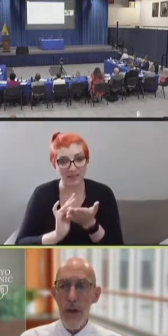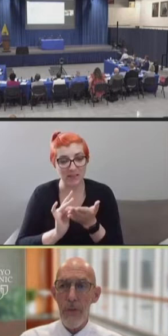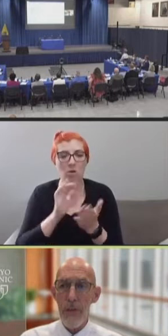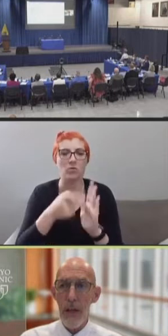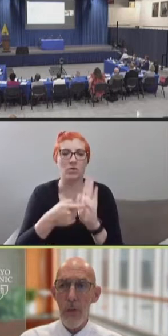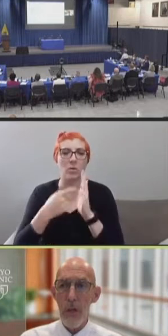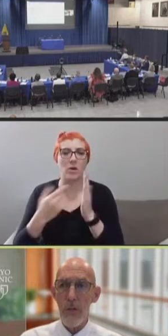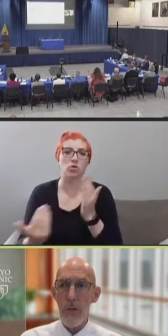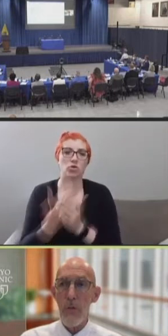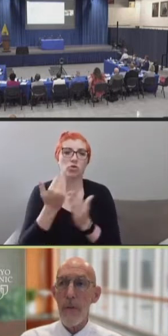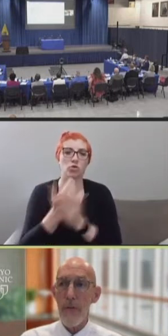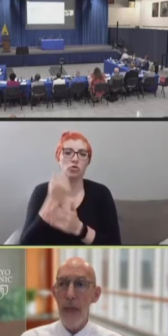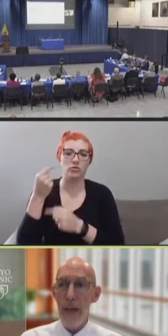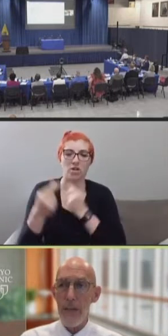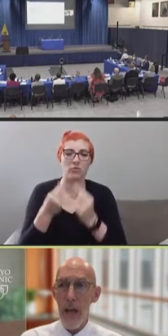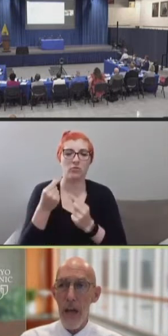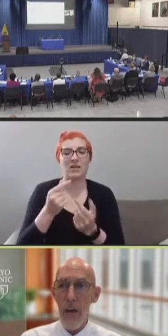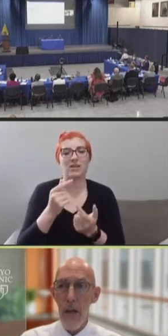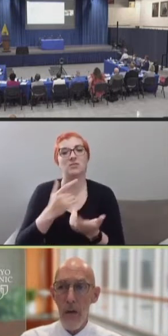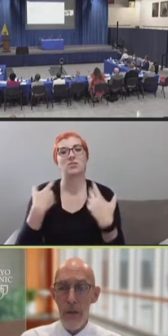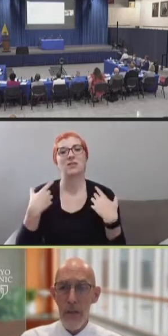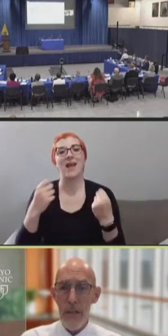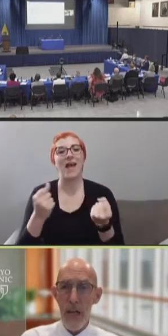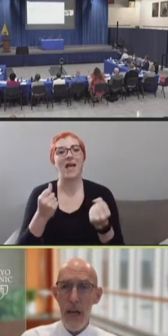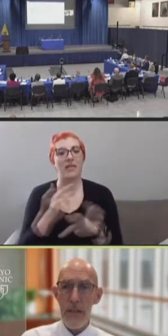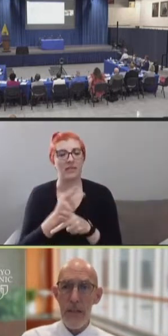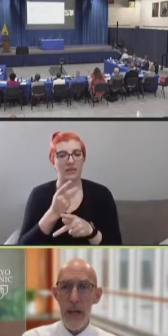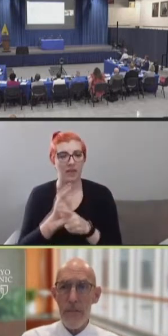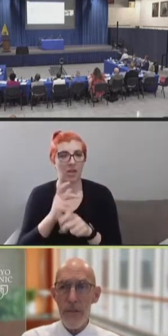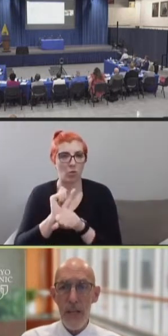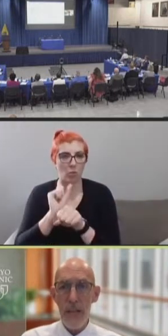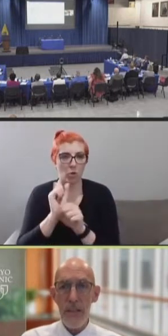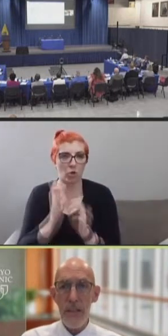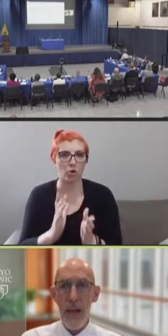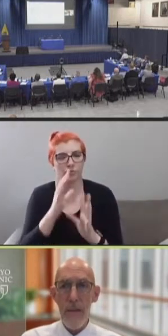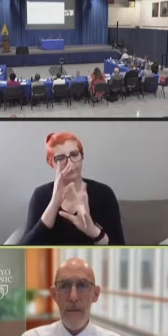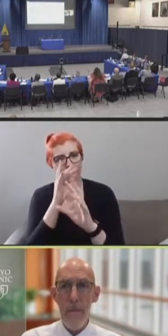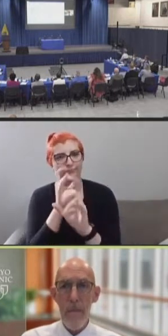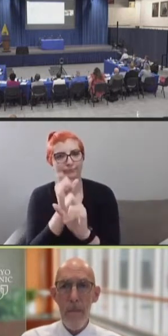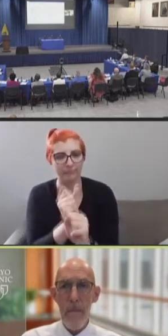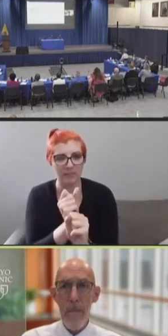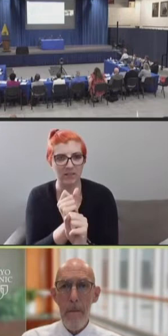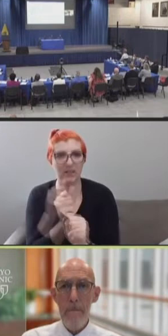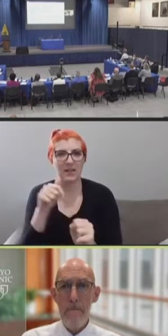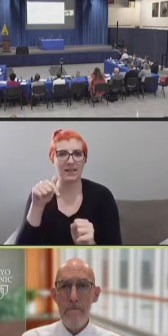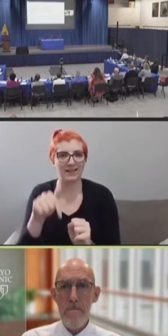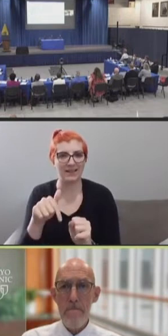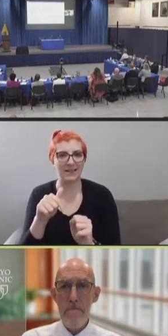of healthcare workers who are facile with these concepts. Next slide.